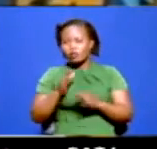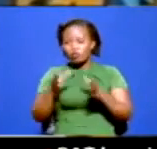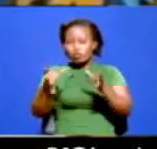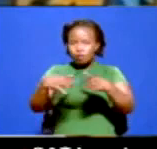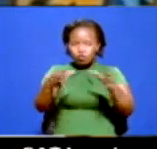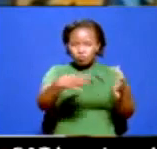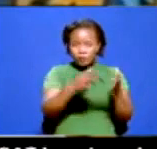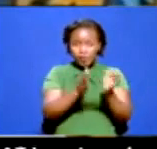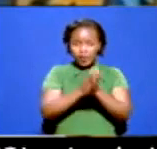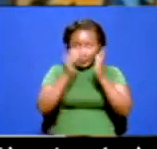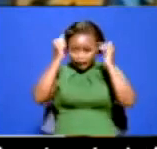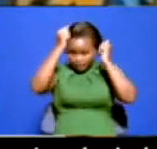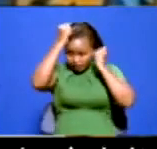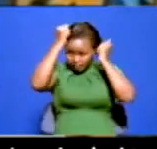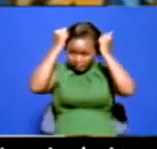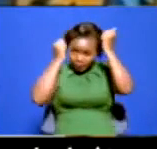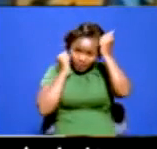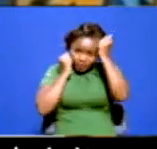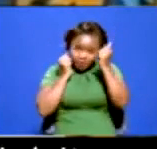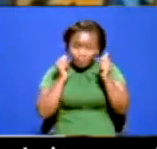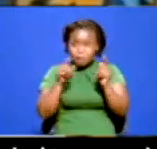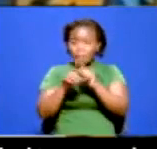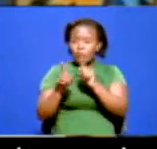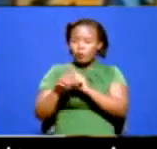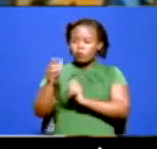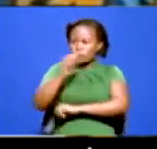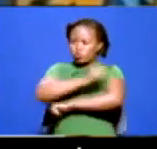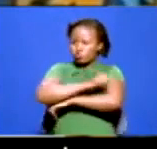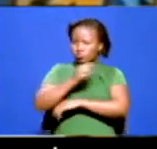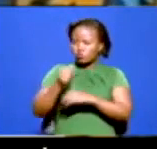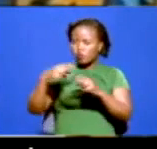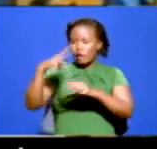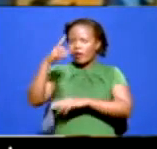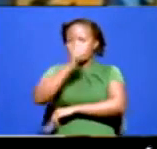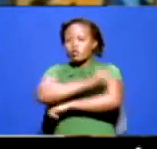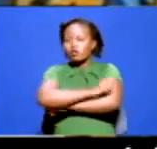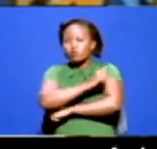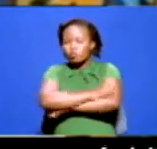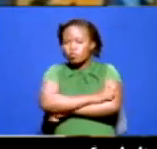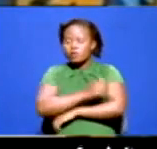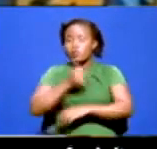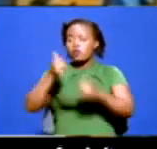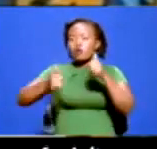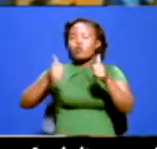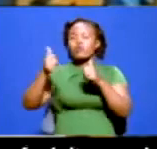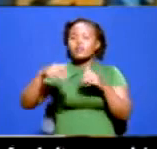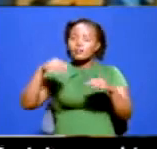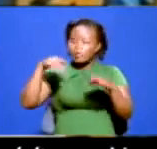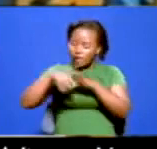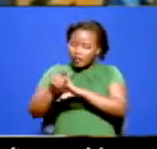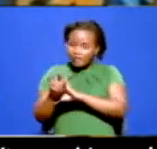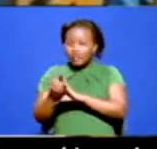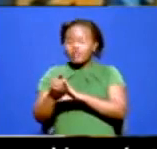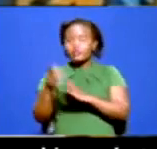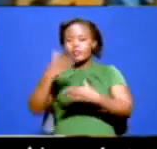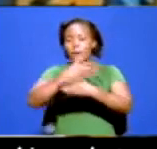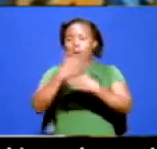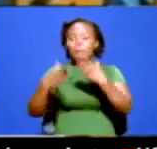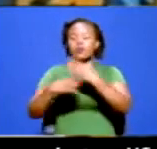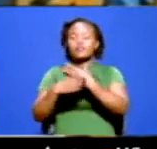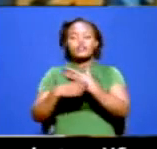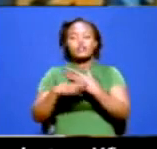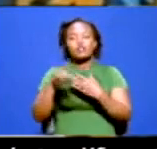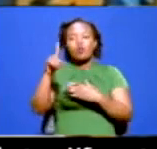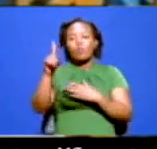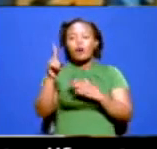military. A school called Kwelel High School that is located right inside one of the